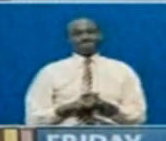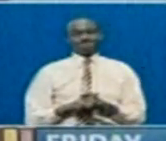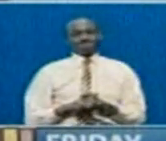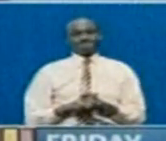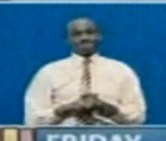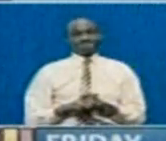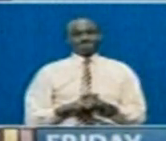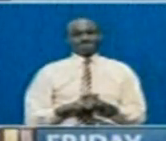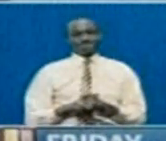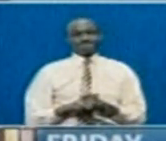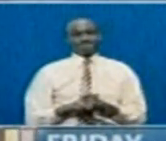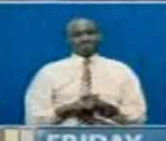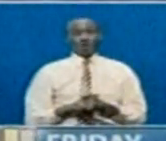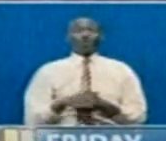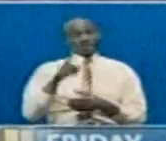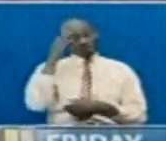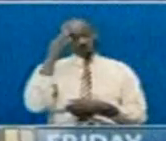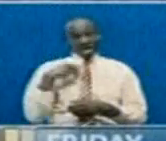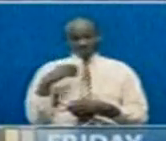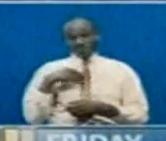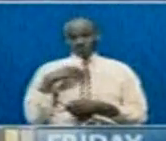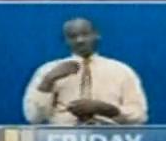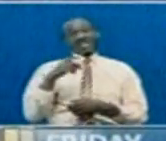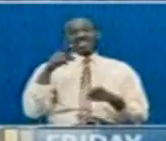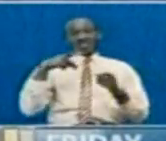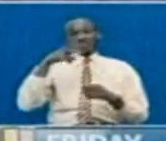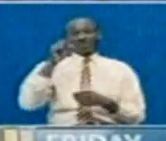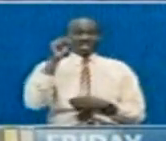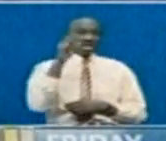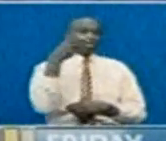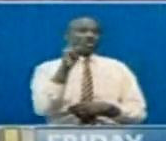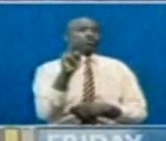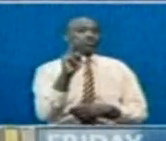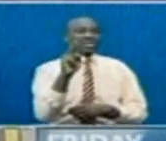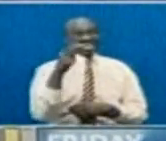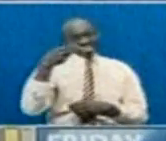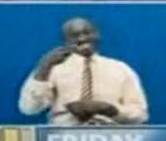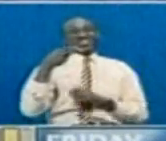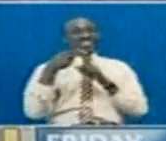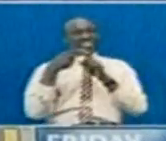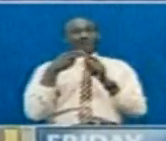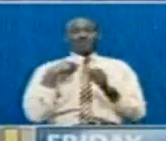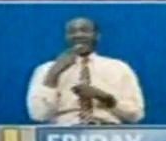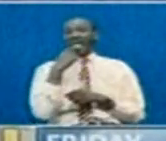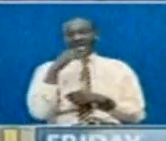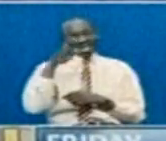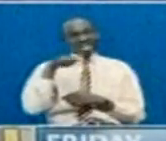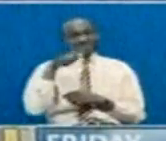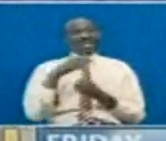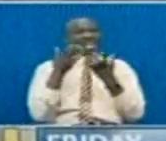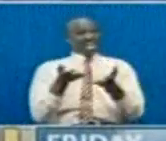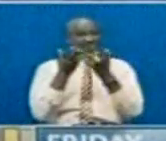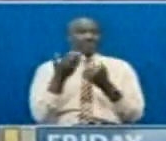Okay. All right, Wilis. You know, there are people who say presume. But, you know, maybe the tongue is heavy. Maybe the tongue is